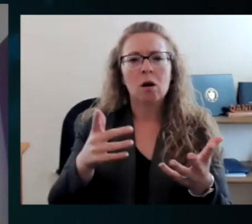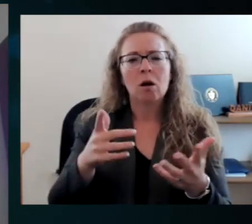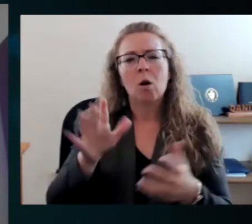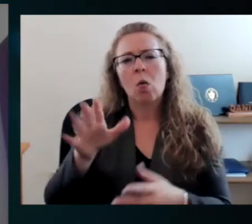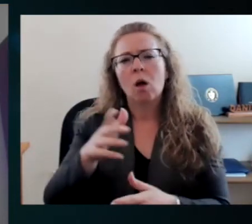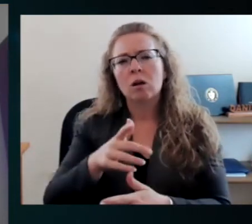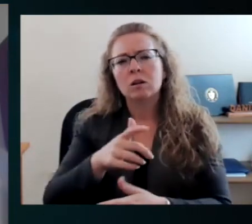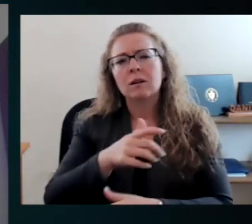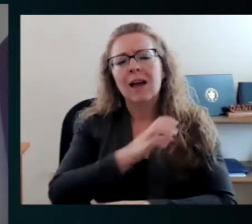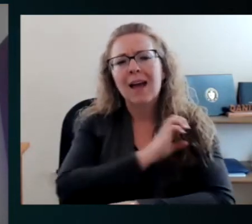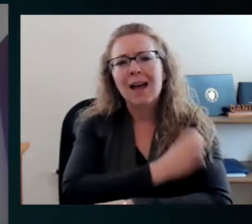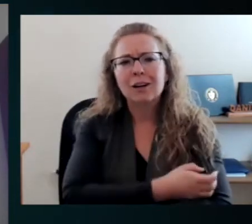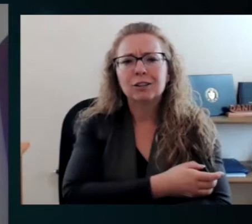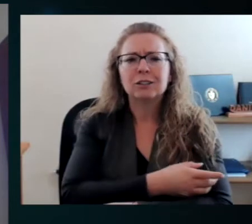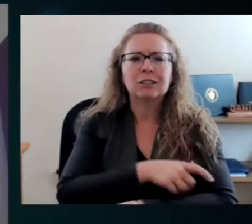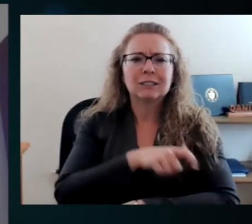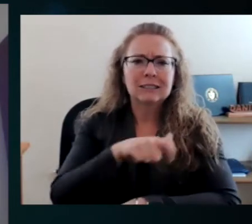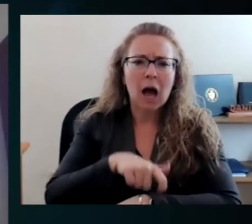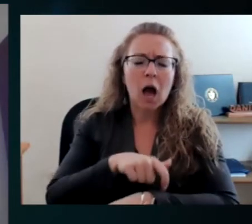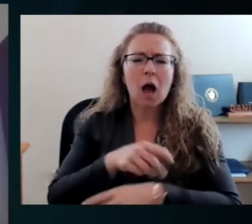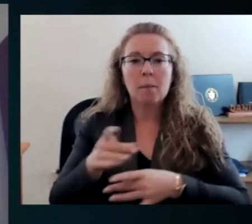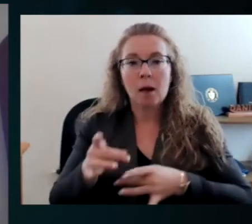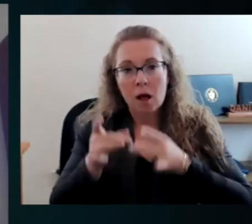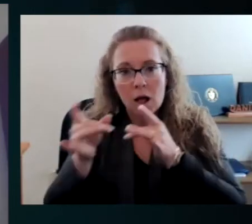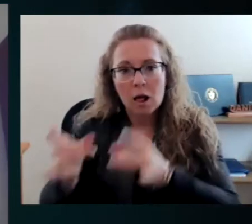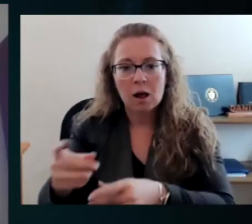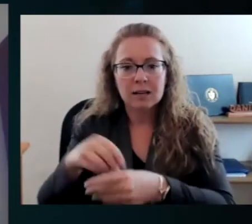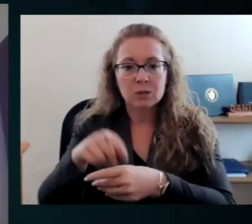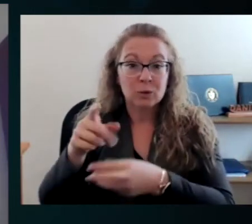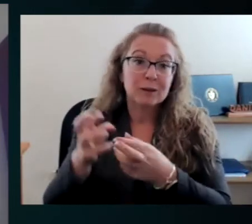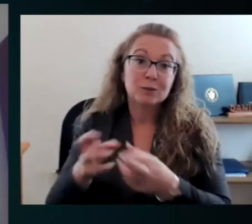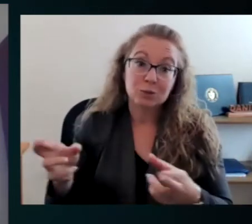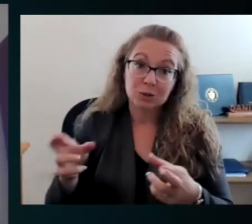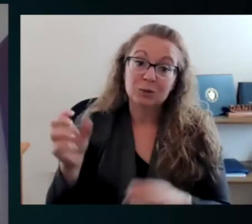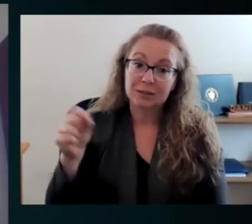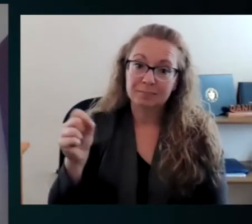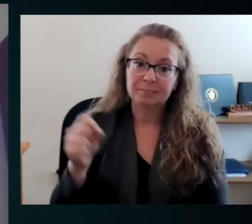pain into. So yeah.